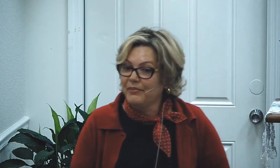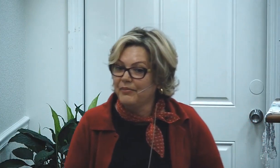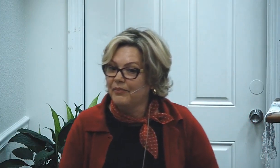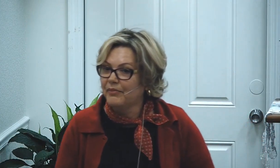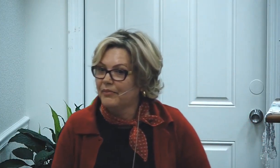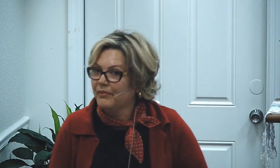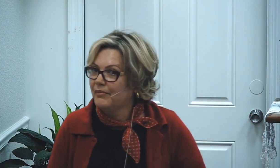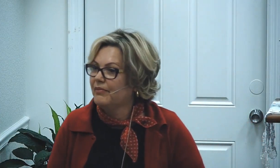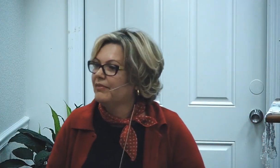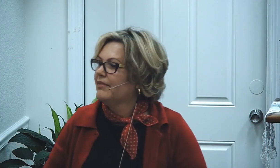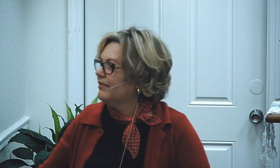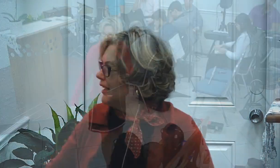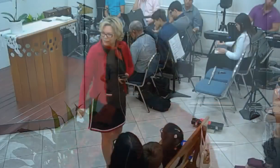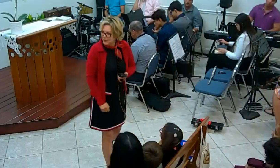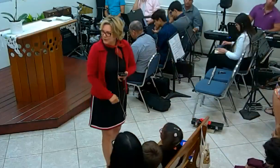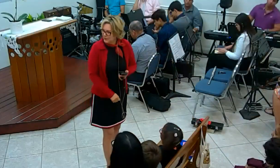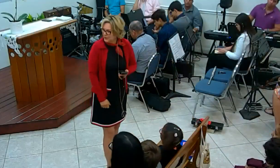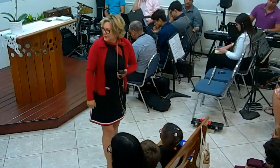You can say?